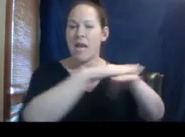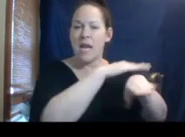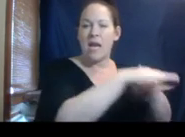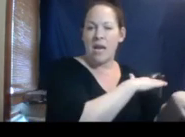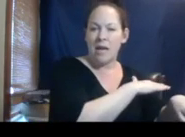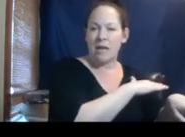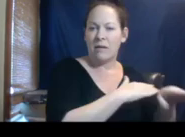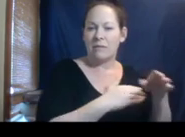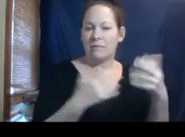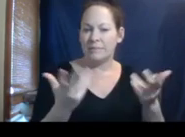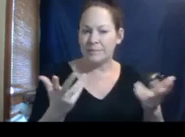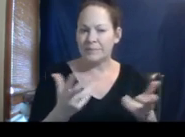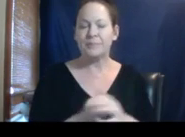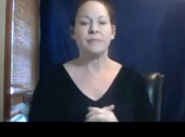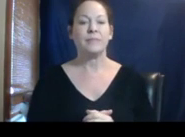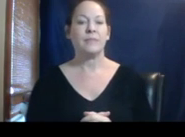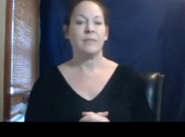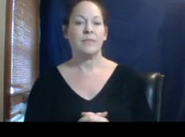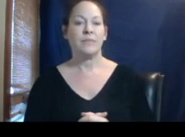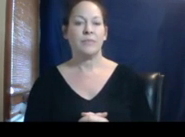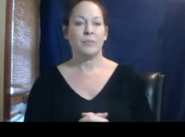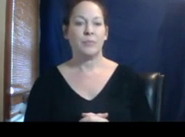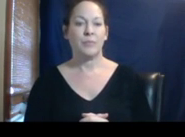Now, out of this